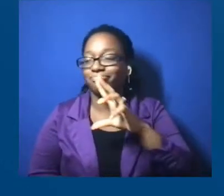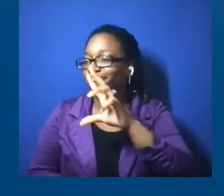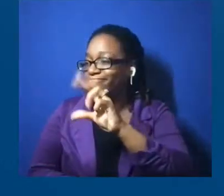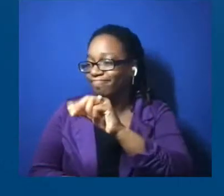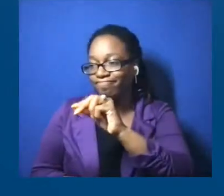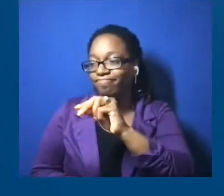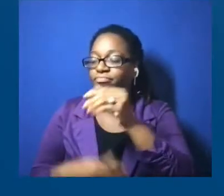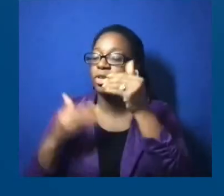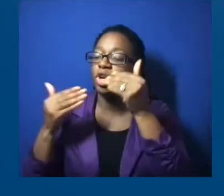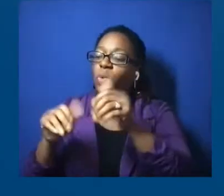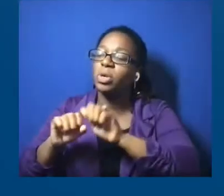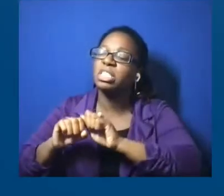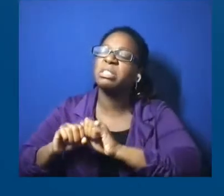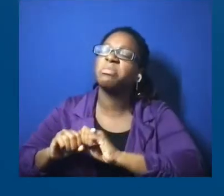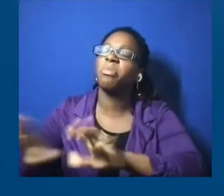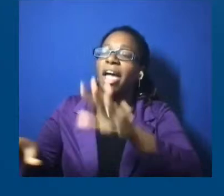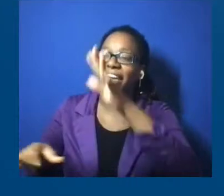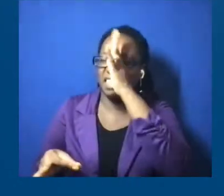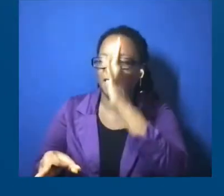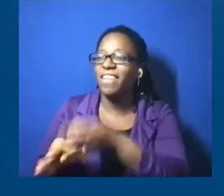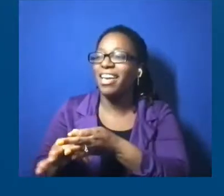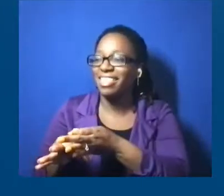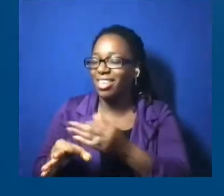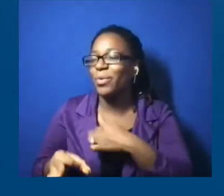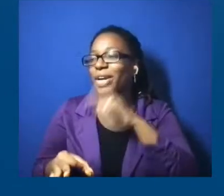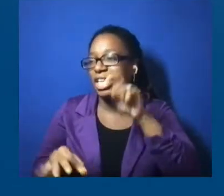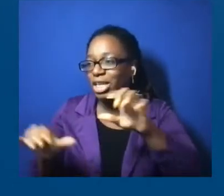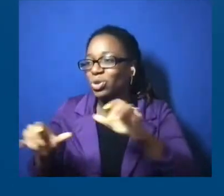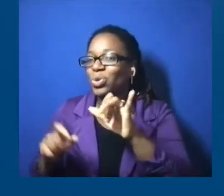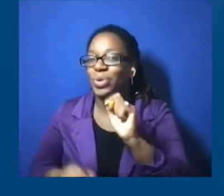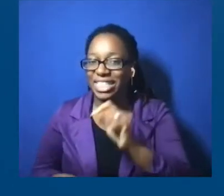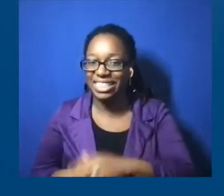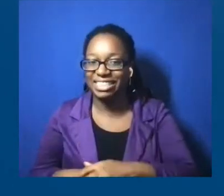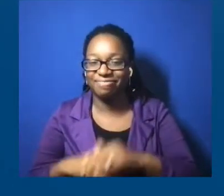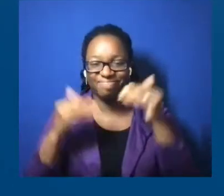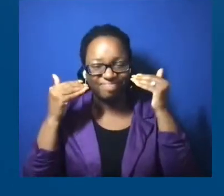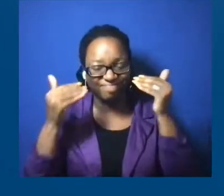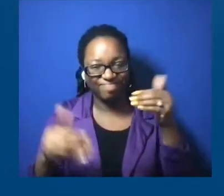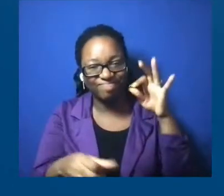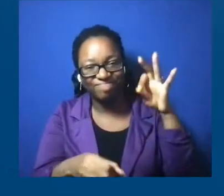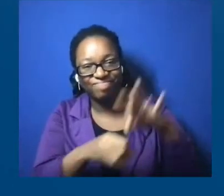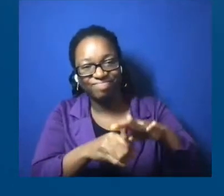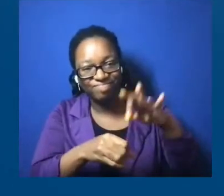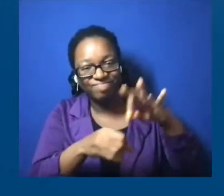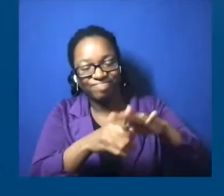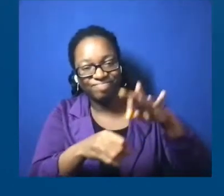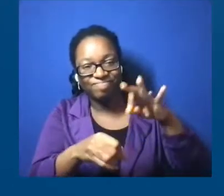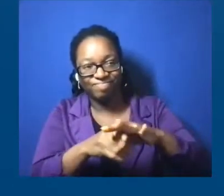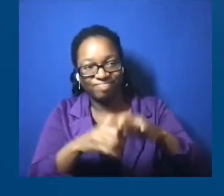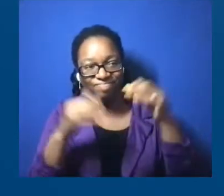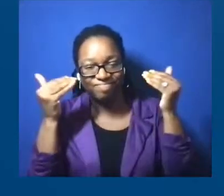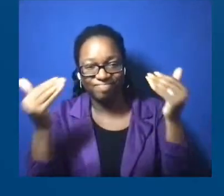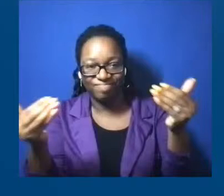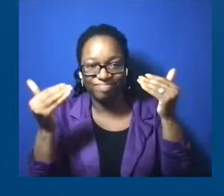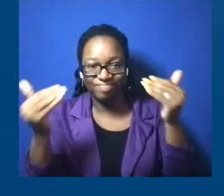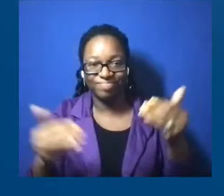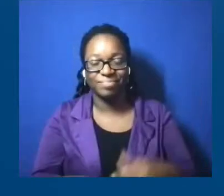Go spread the faith. Let's get this done. Vote, vote, vote, vote, vote, vote."